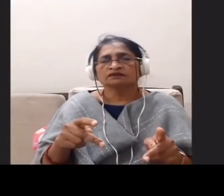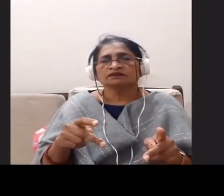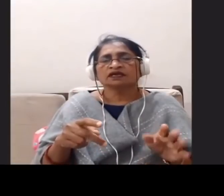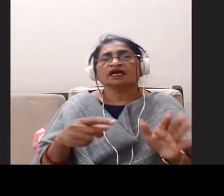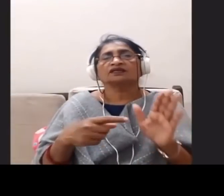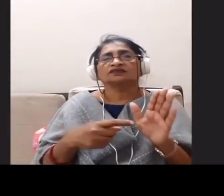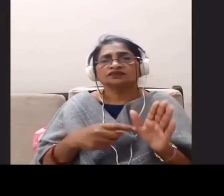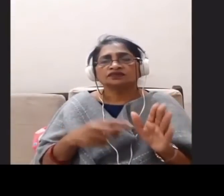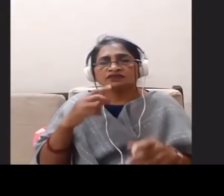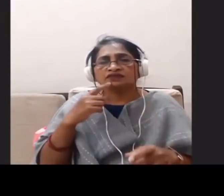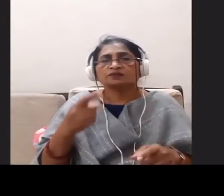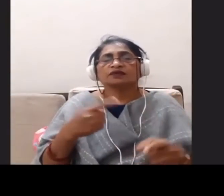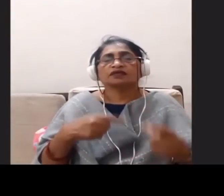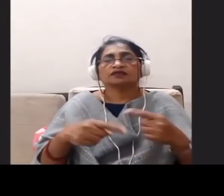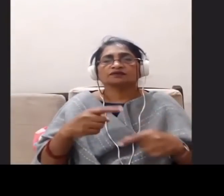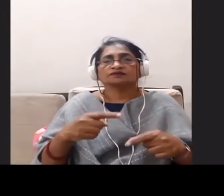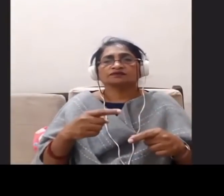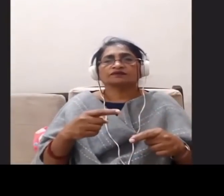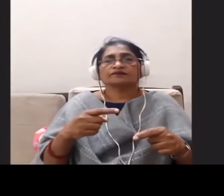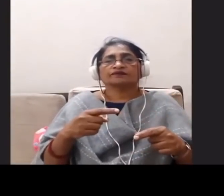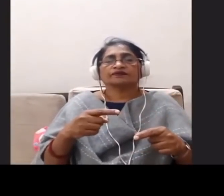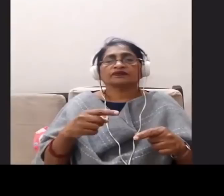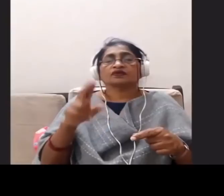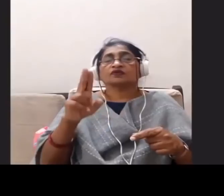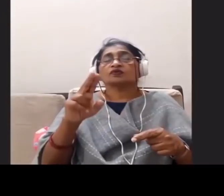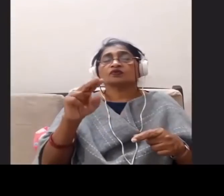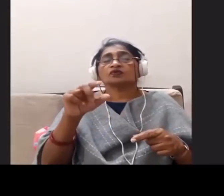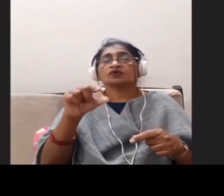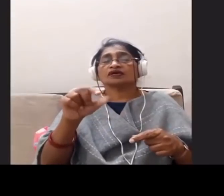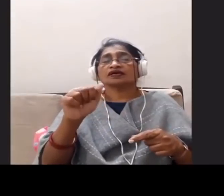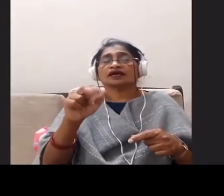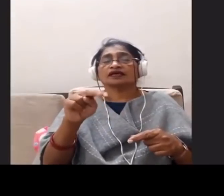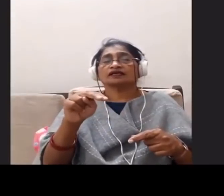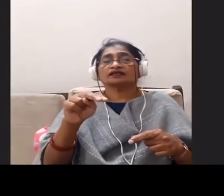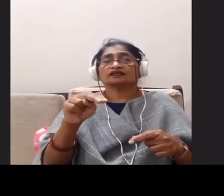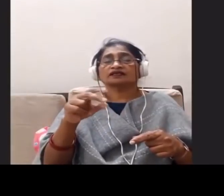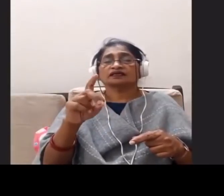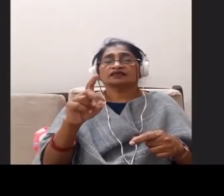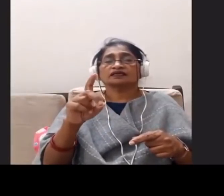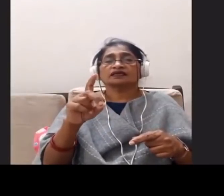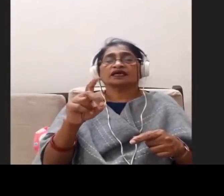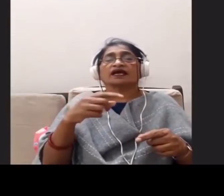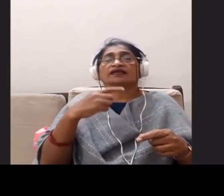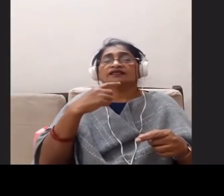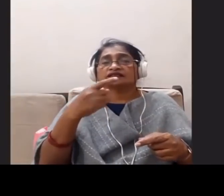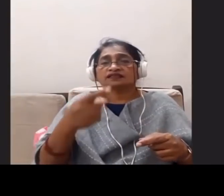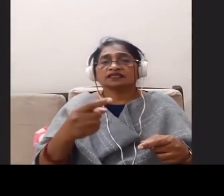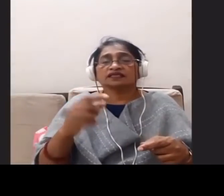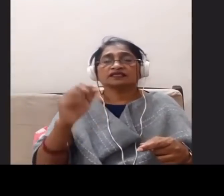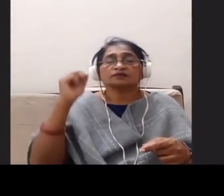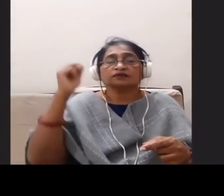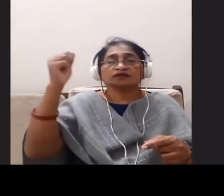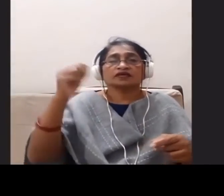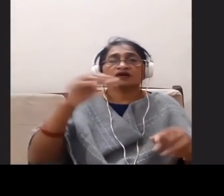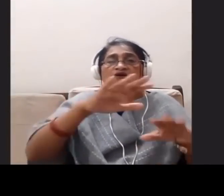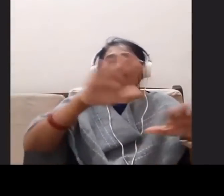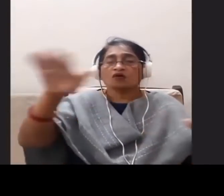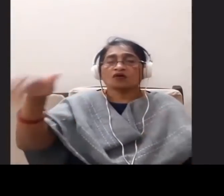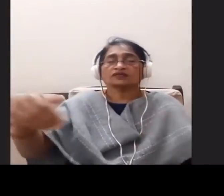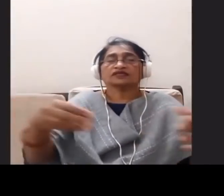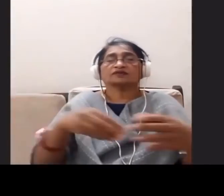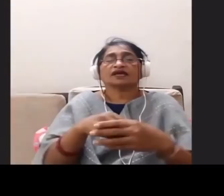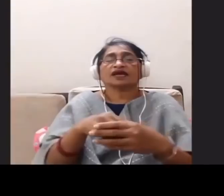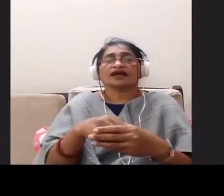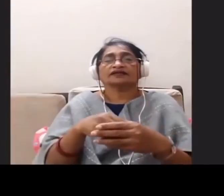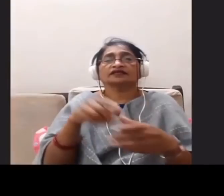as Kwame Nkrumah, the first president of Ghana, said, that seek ye first the political kingdom and everything shall be added unto you. It is for that